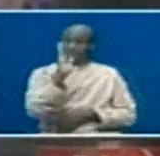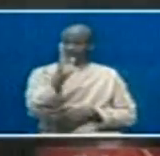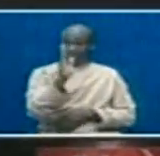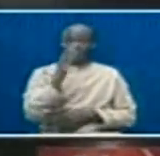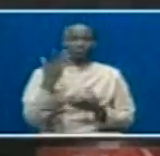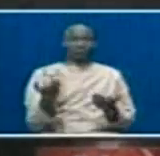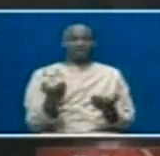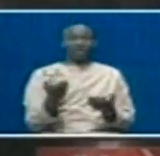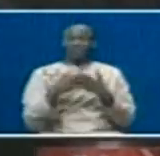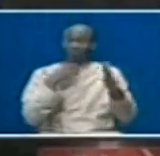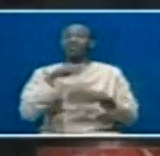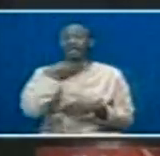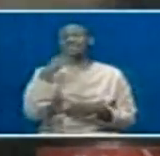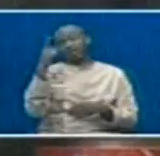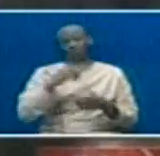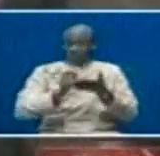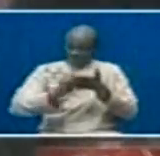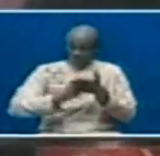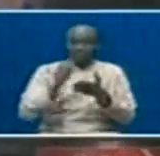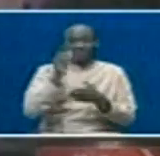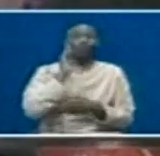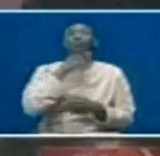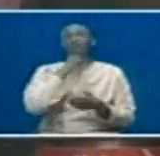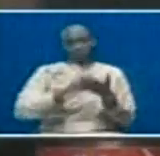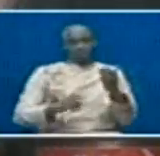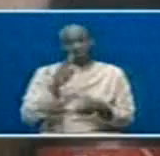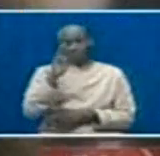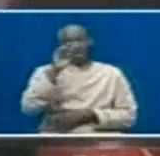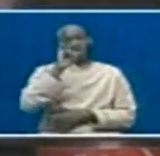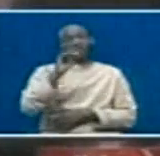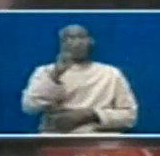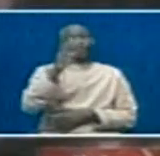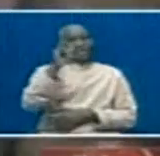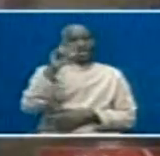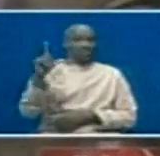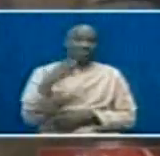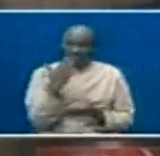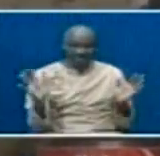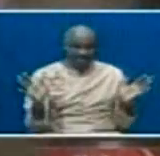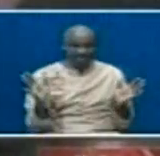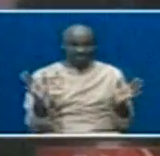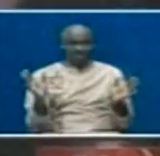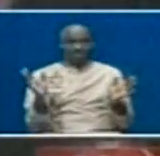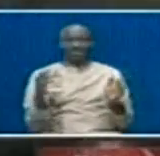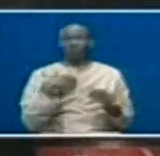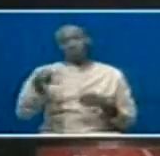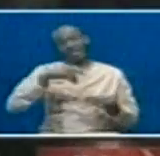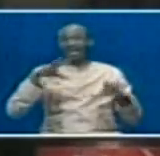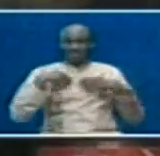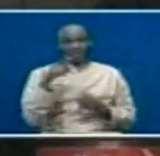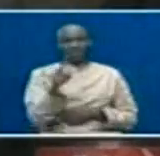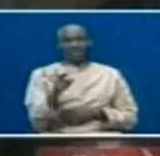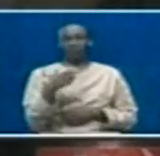knew before he died, that Ali was going to be buried in Mombasa. Mm-hmm. I knew that. Yeah. Understand? So we accepted it. We